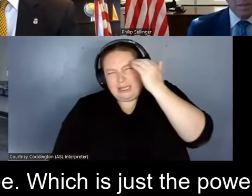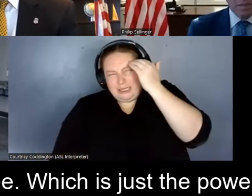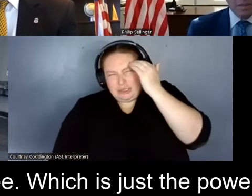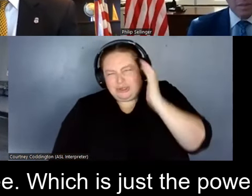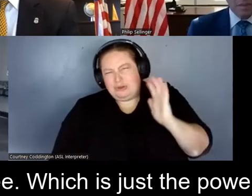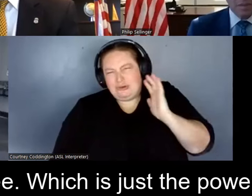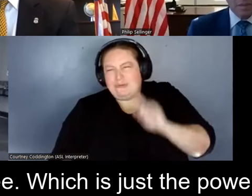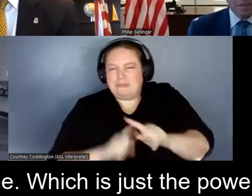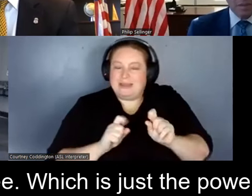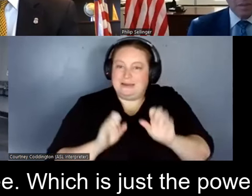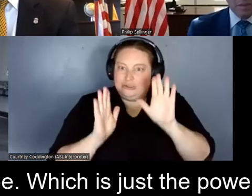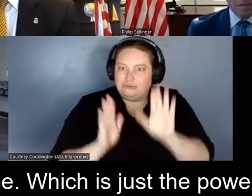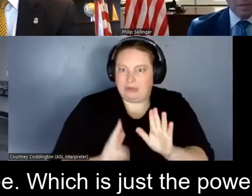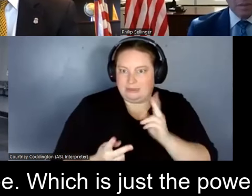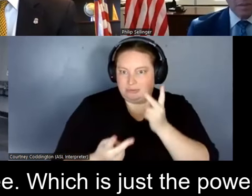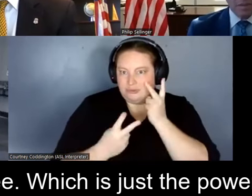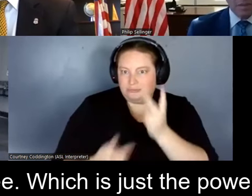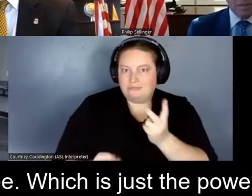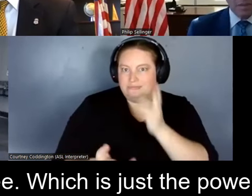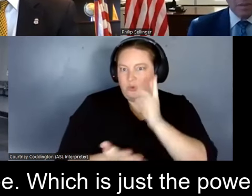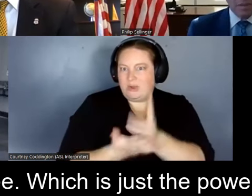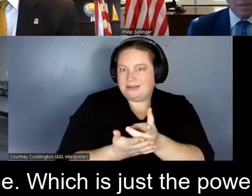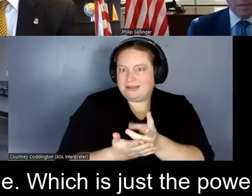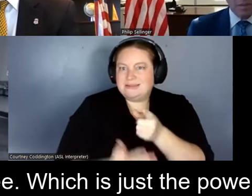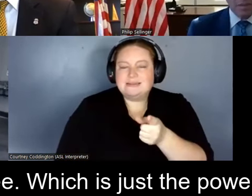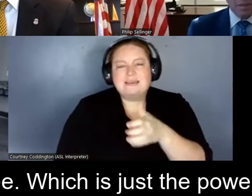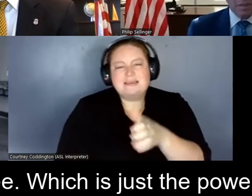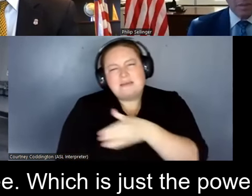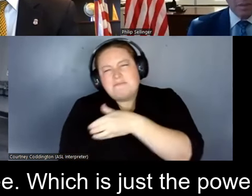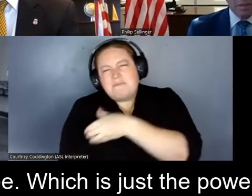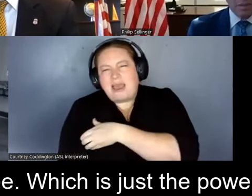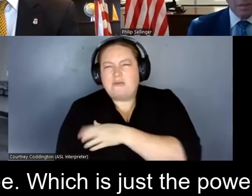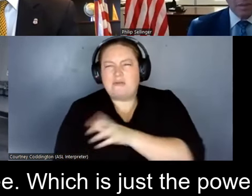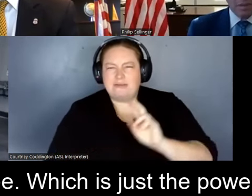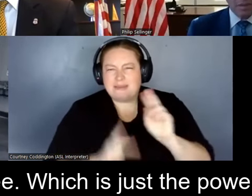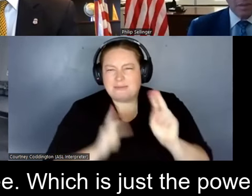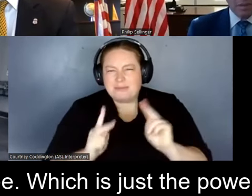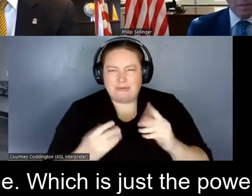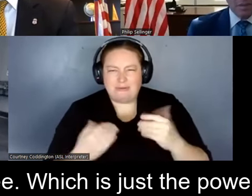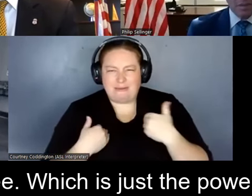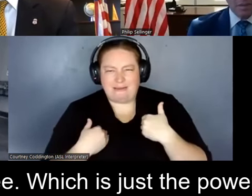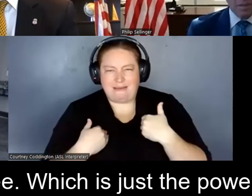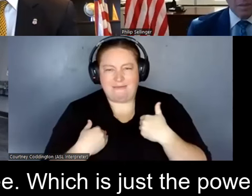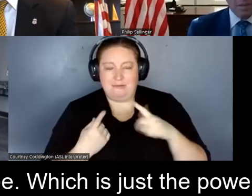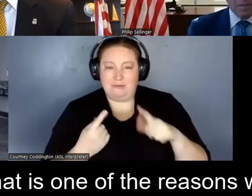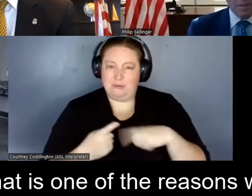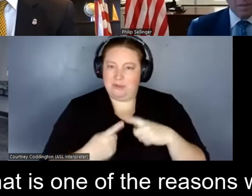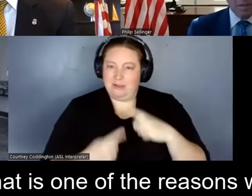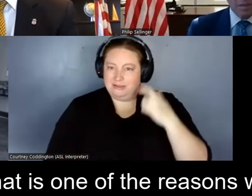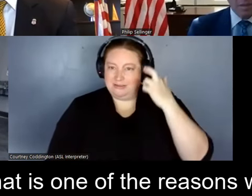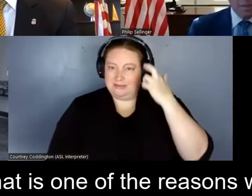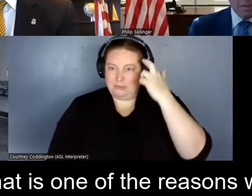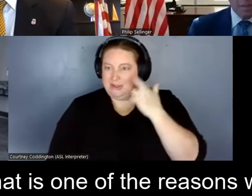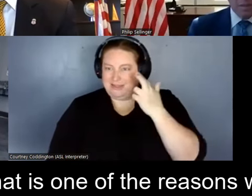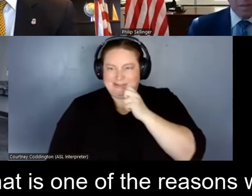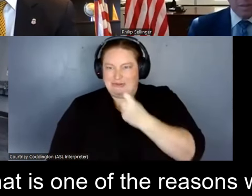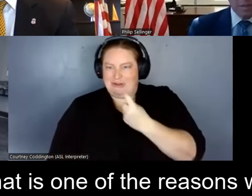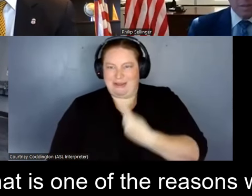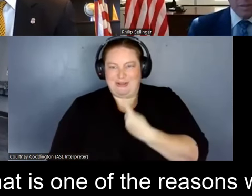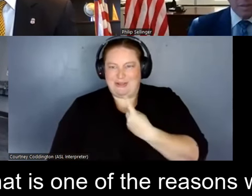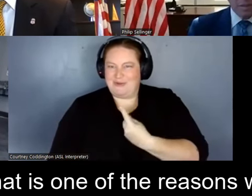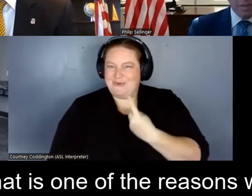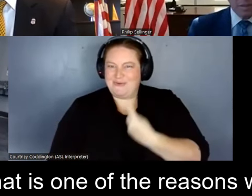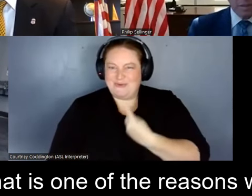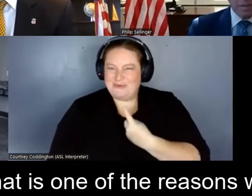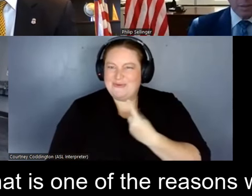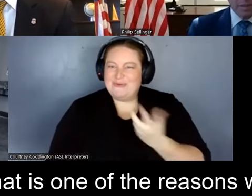is just the power that people have when they realize they're not alone. I mean, that is